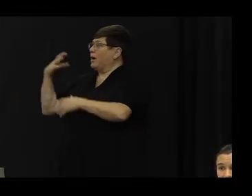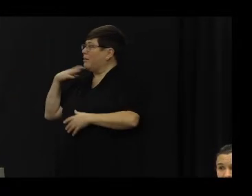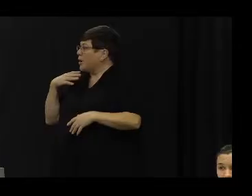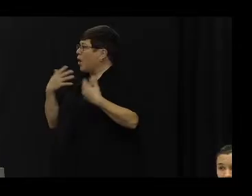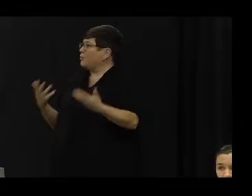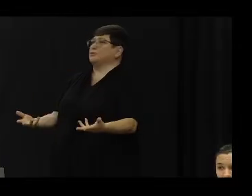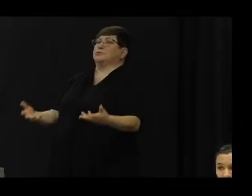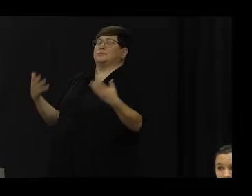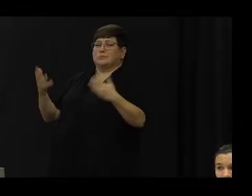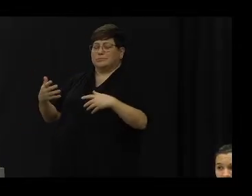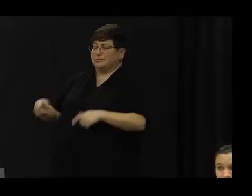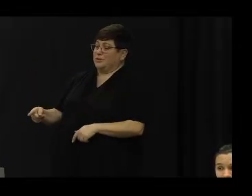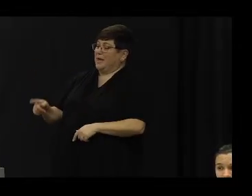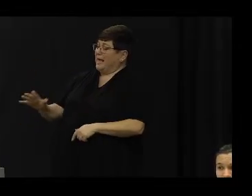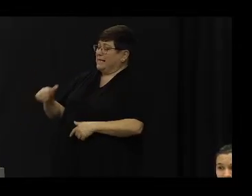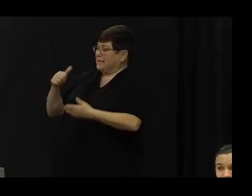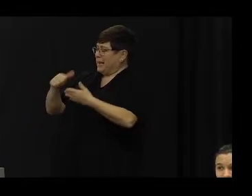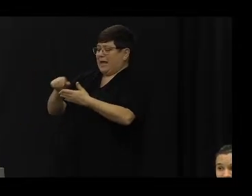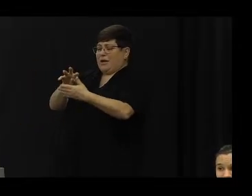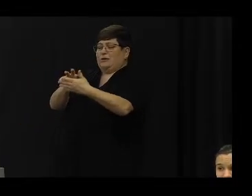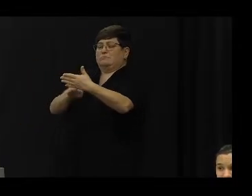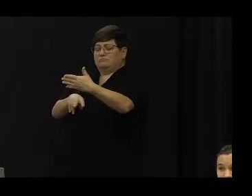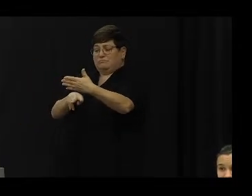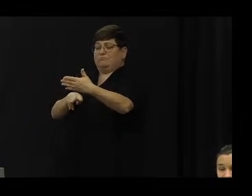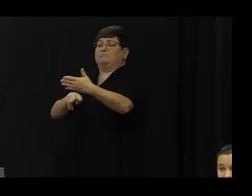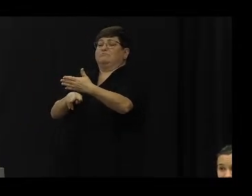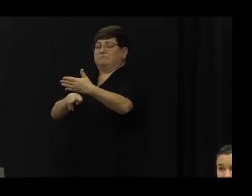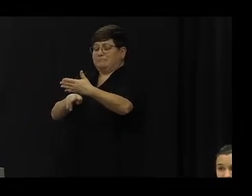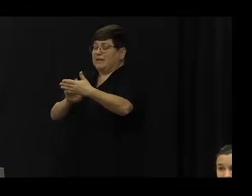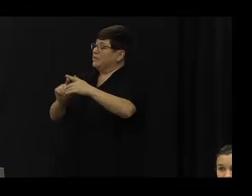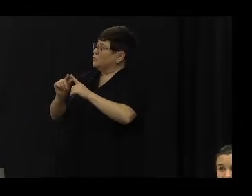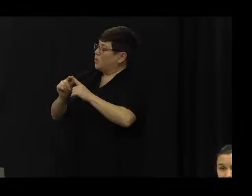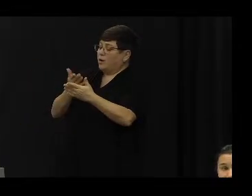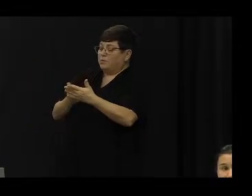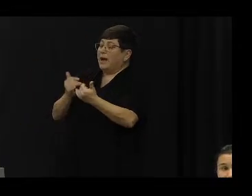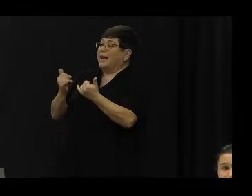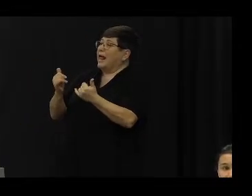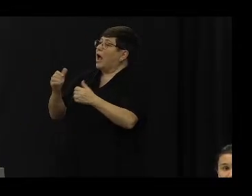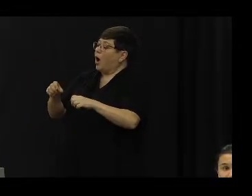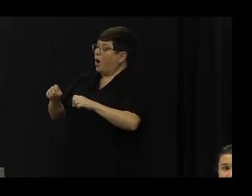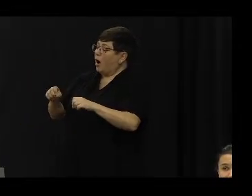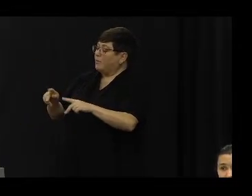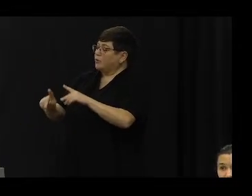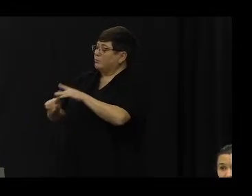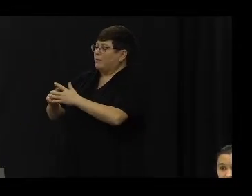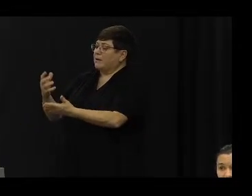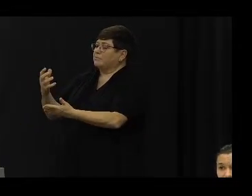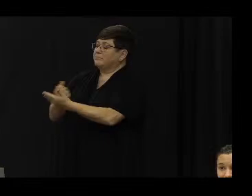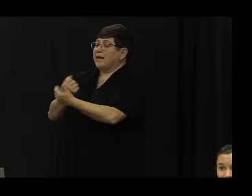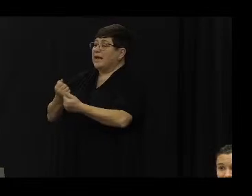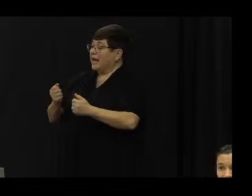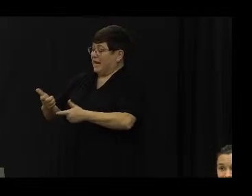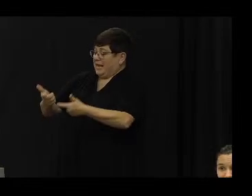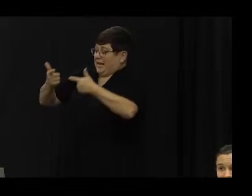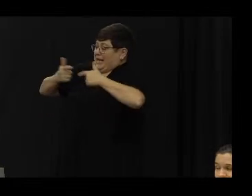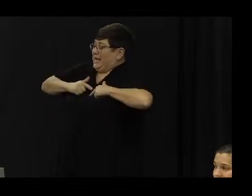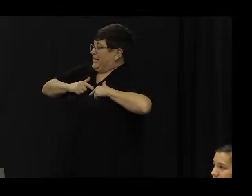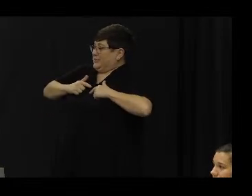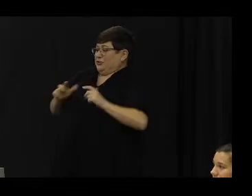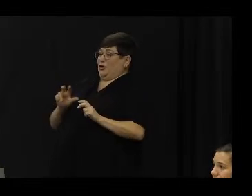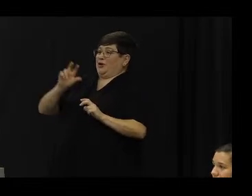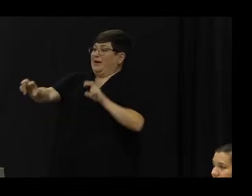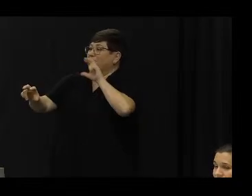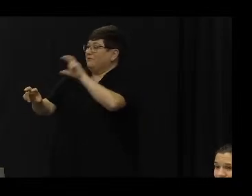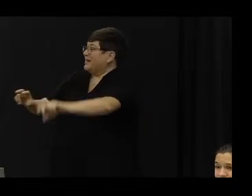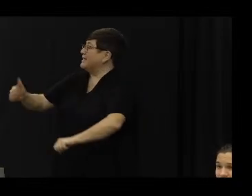what he said in his letter, that now he has the opportunity to invest in young deaf men, to tell them